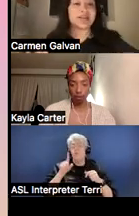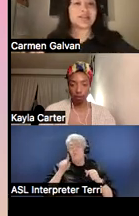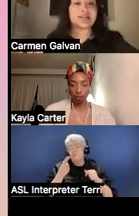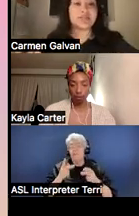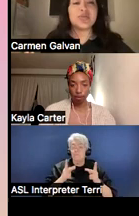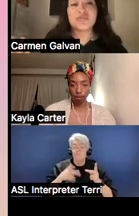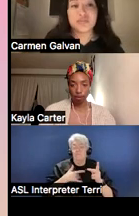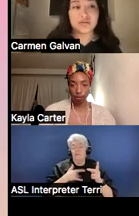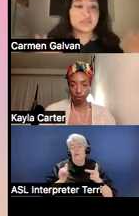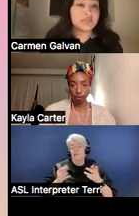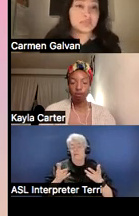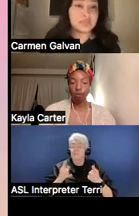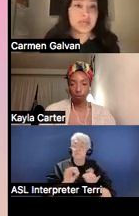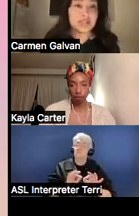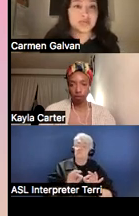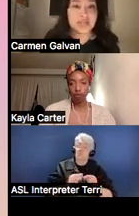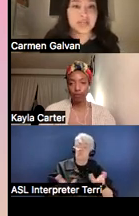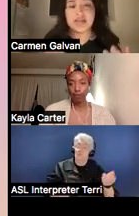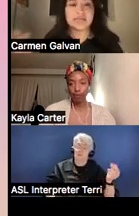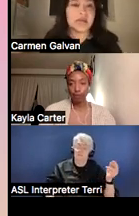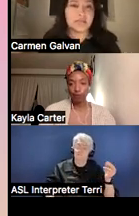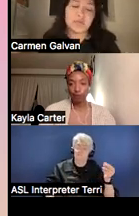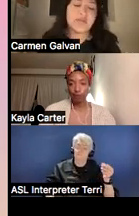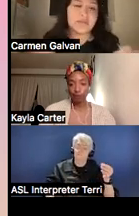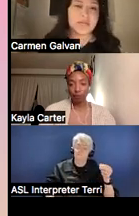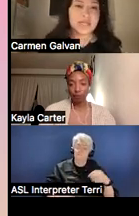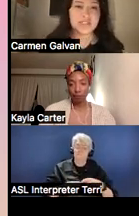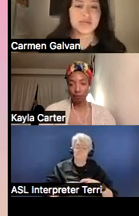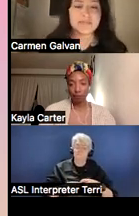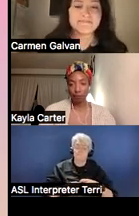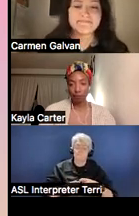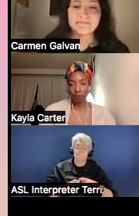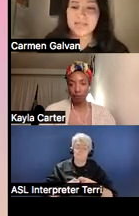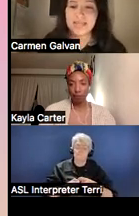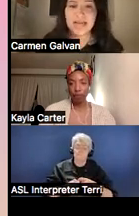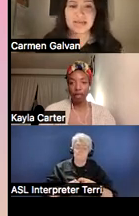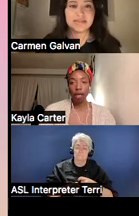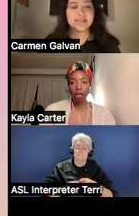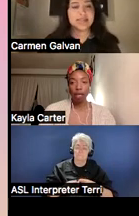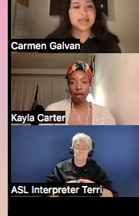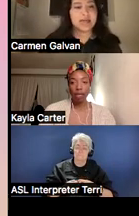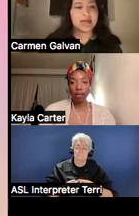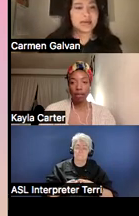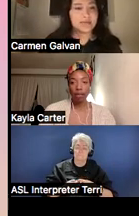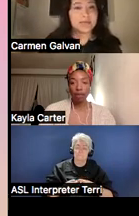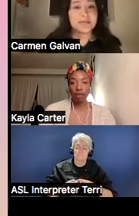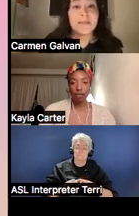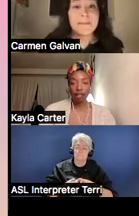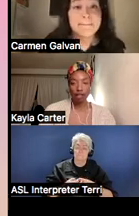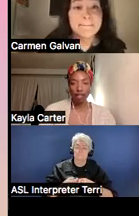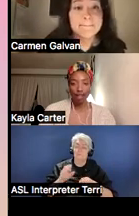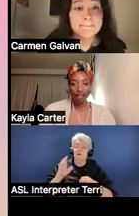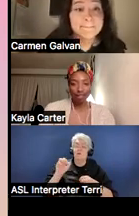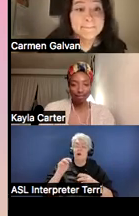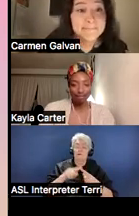feel that it's useful can use it and provide money into it. Yeah. Carmen, sorry, there's